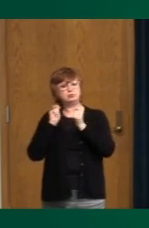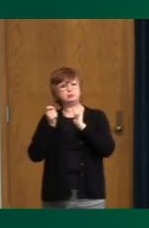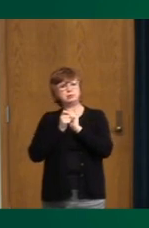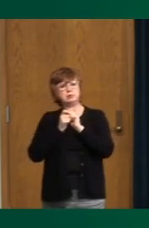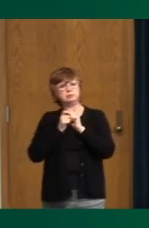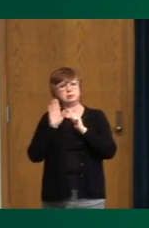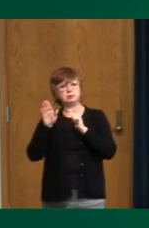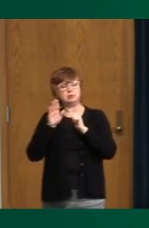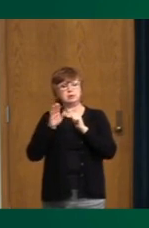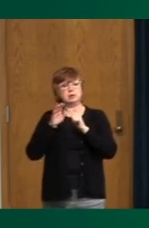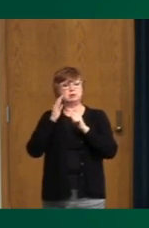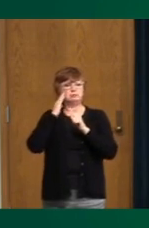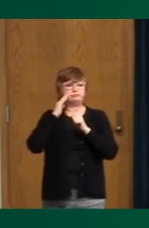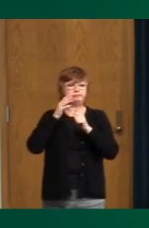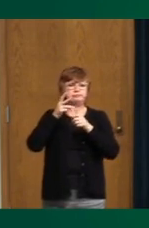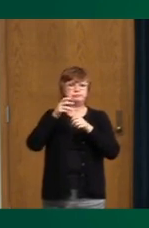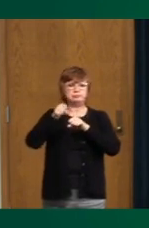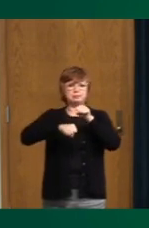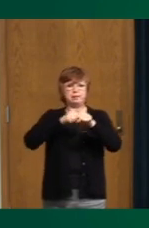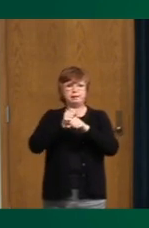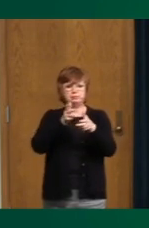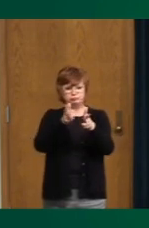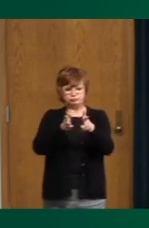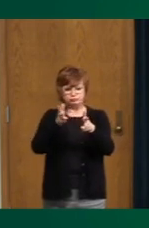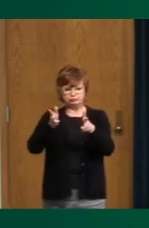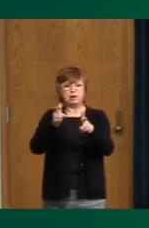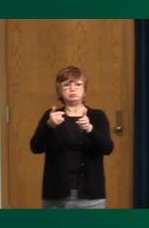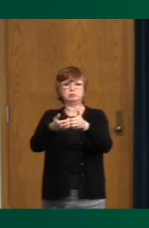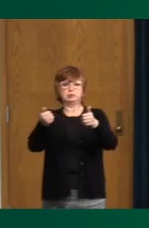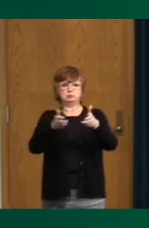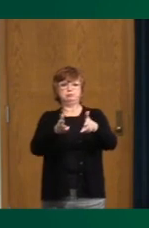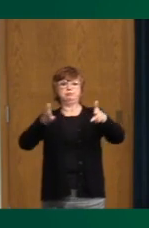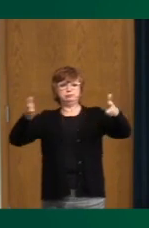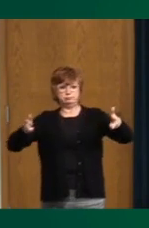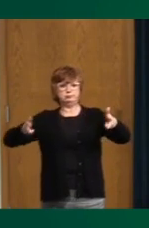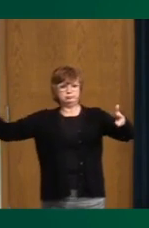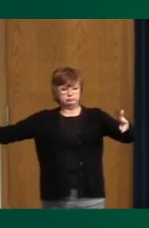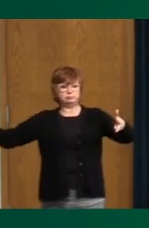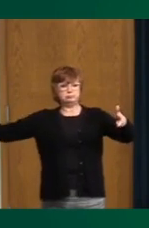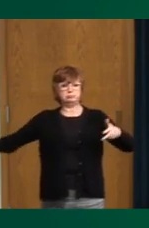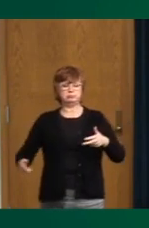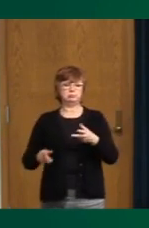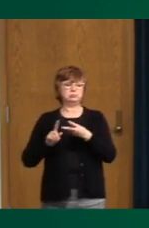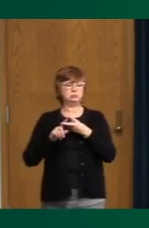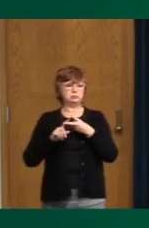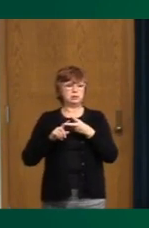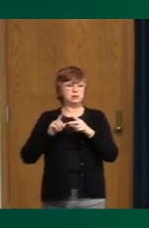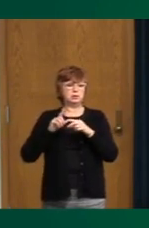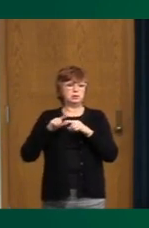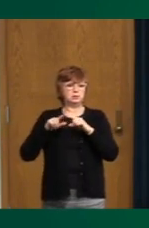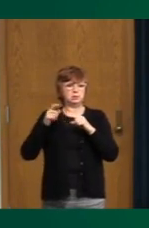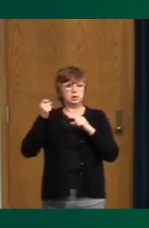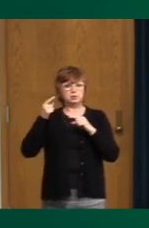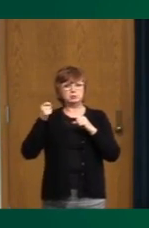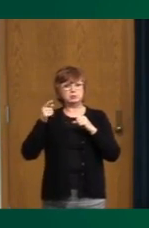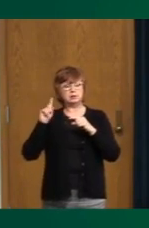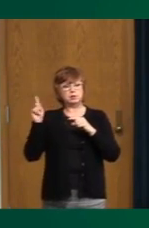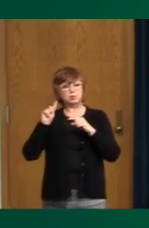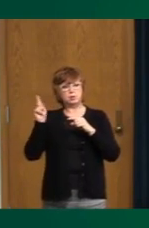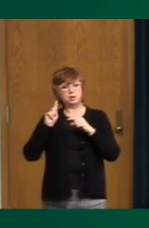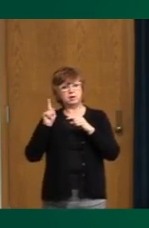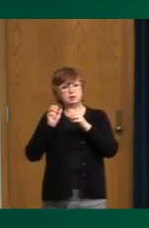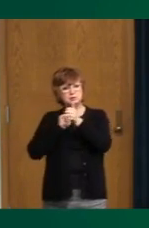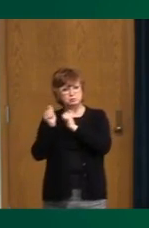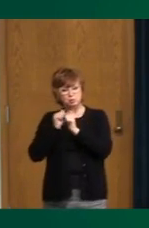our sports that are so important for young people and adults, a lot of the transmission seems to happen not during play, but in between